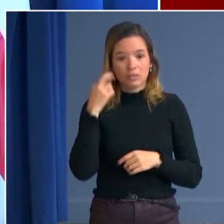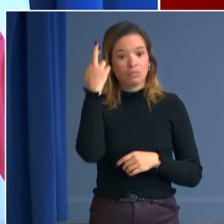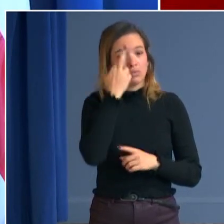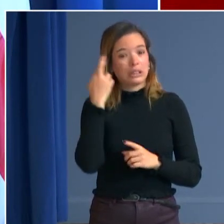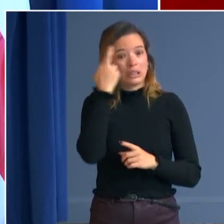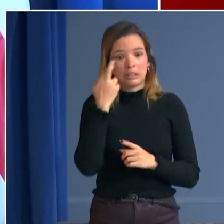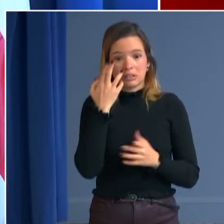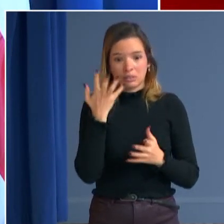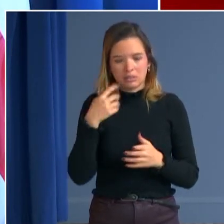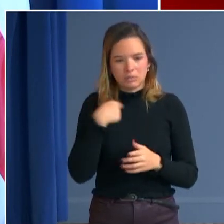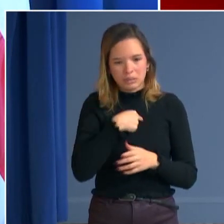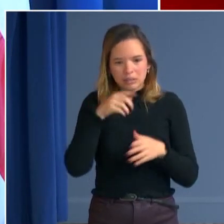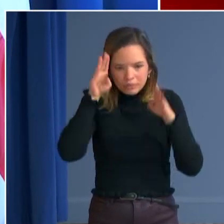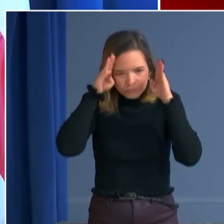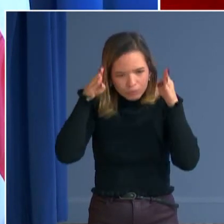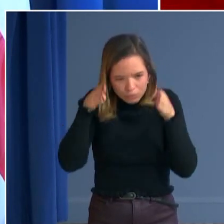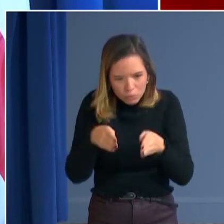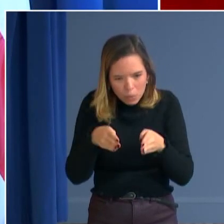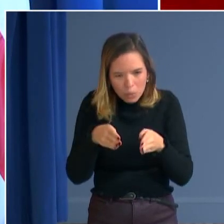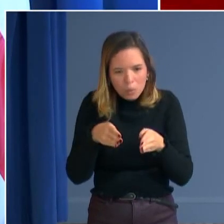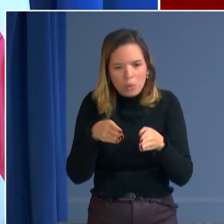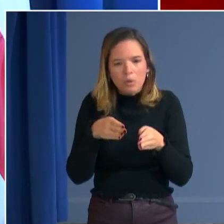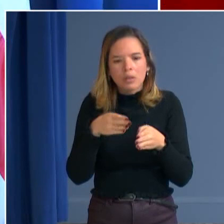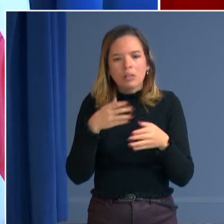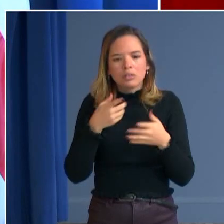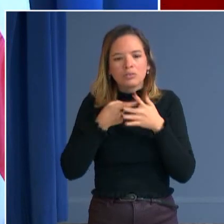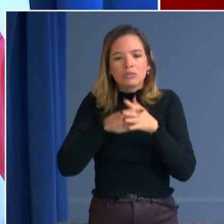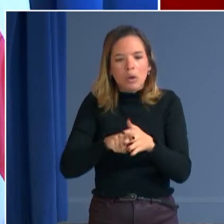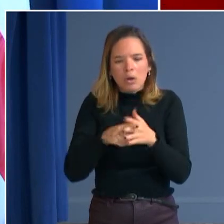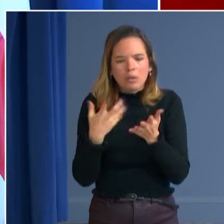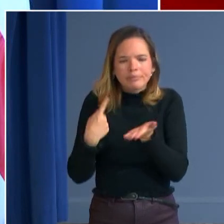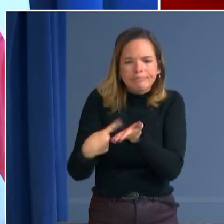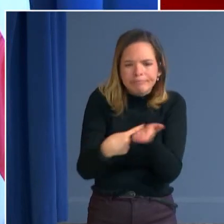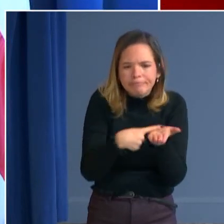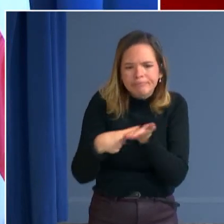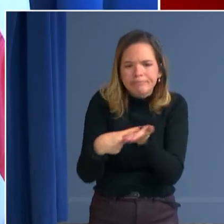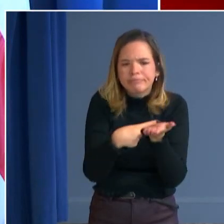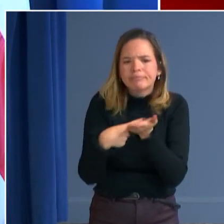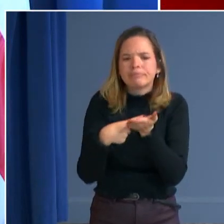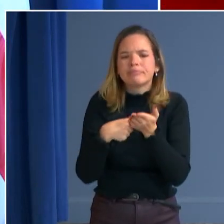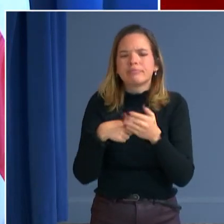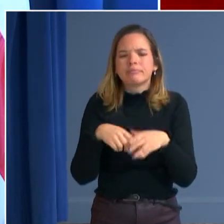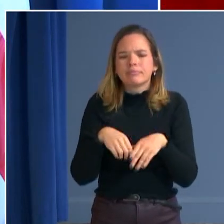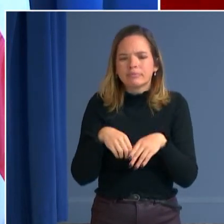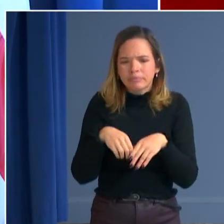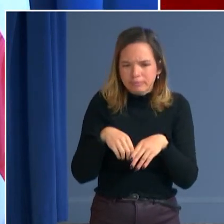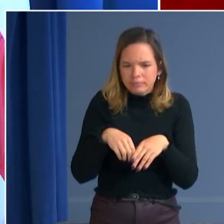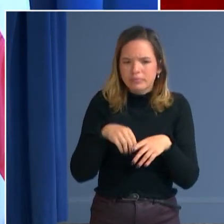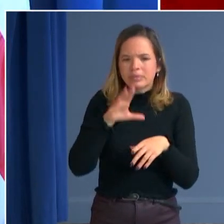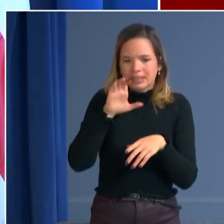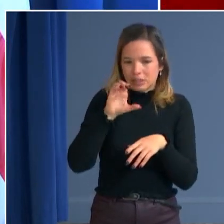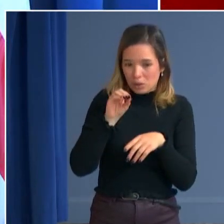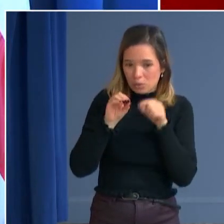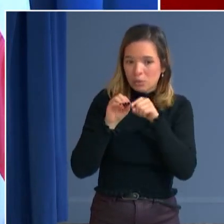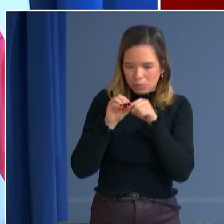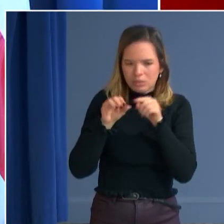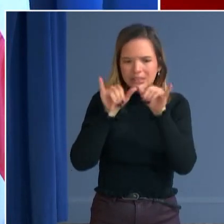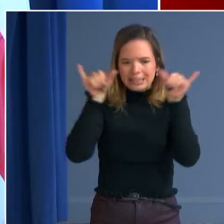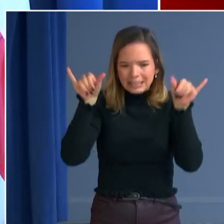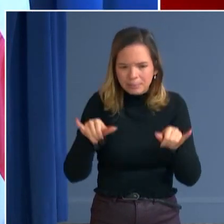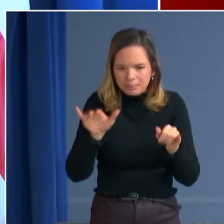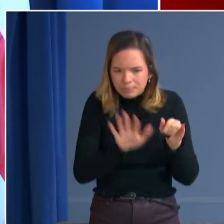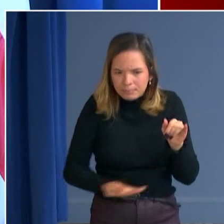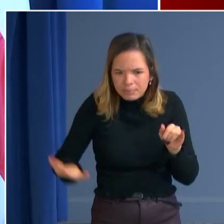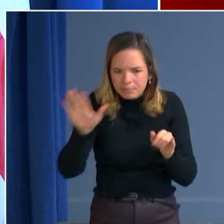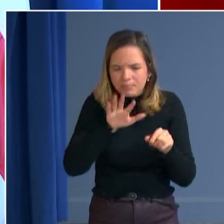talk about the collective ecosystem in our criminal justice system, while we have to be very much focused on making sure that people